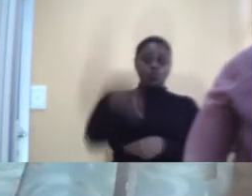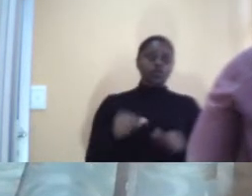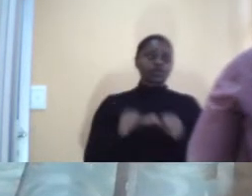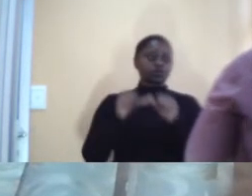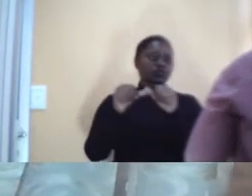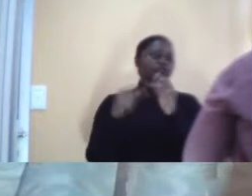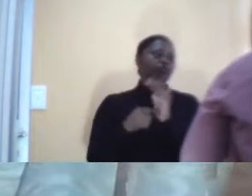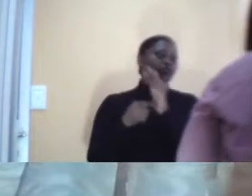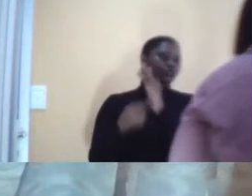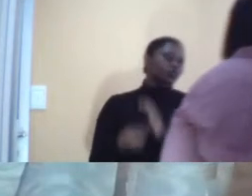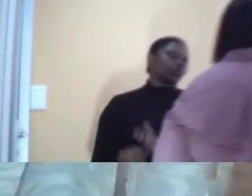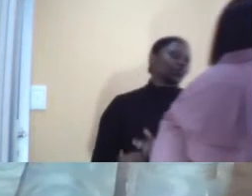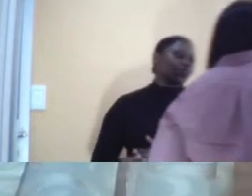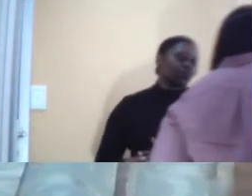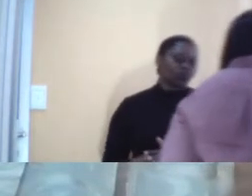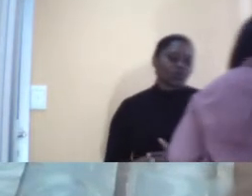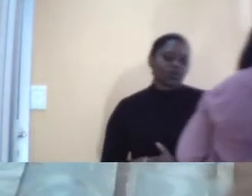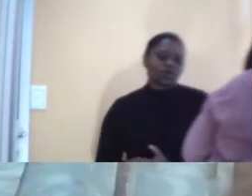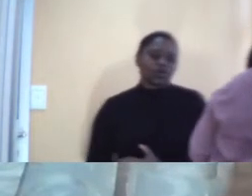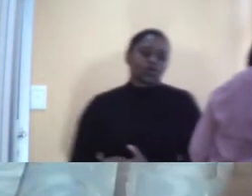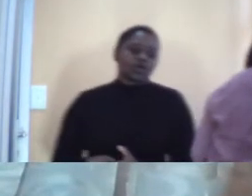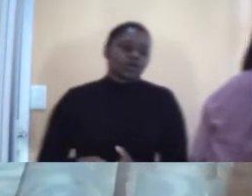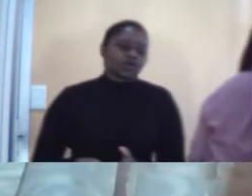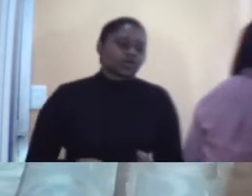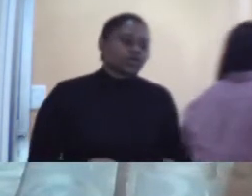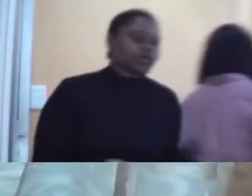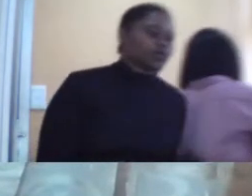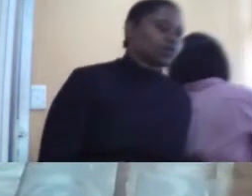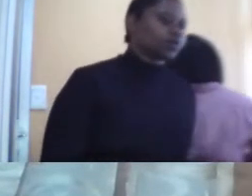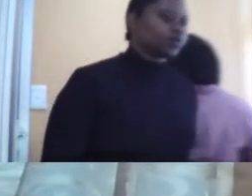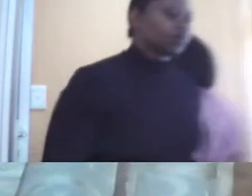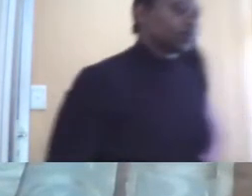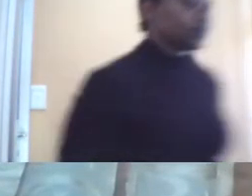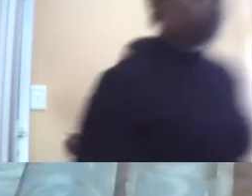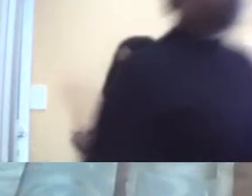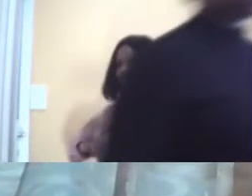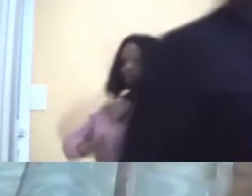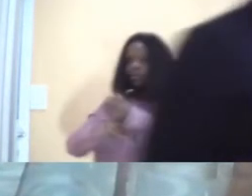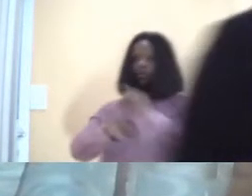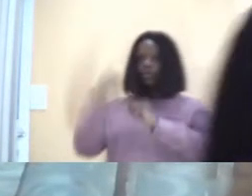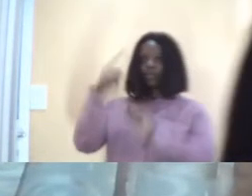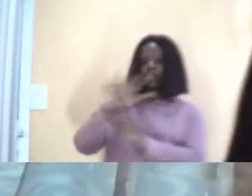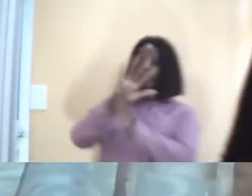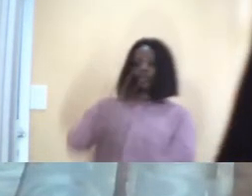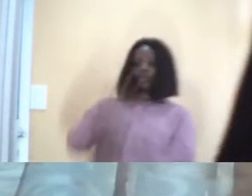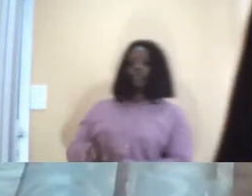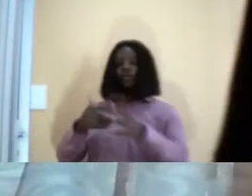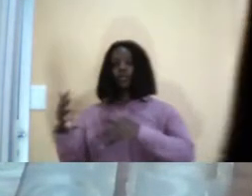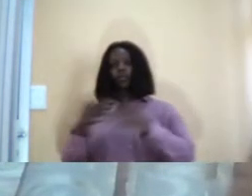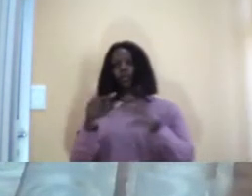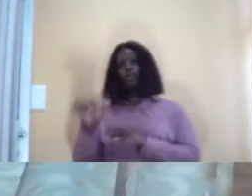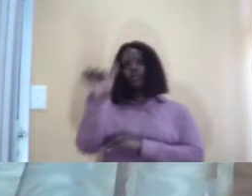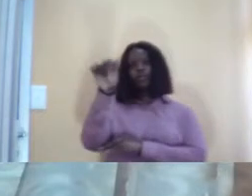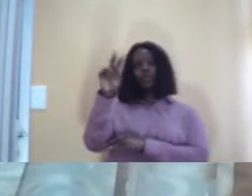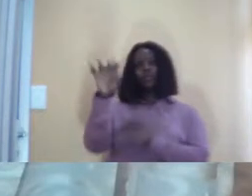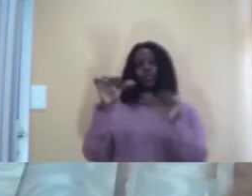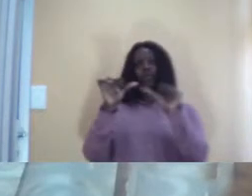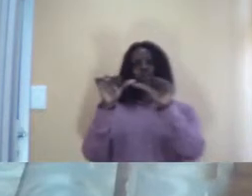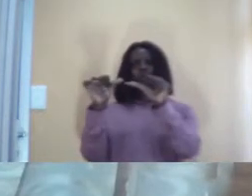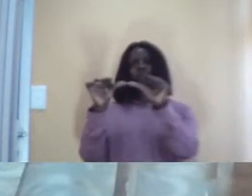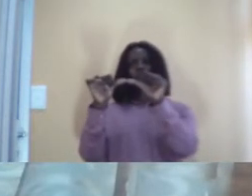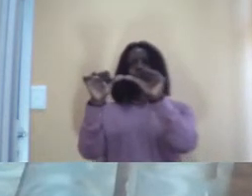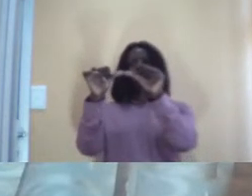to show support, fight for any form of injustice, and continue to be on the forefront of